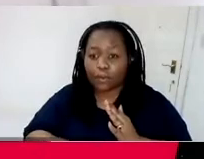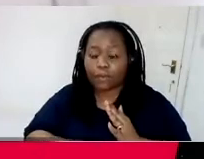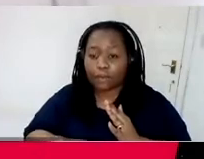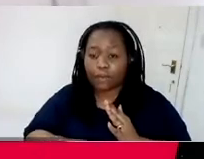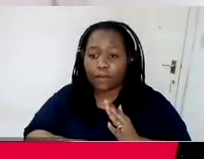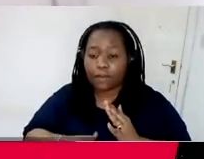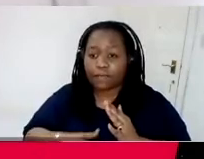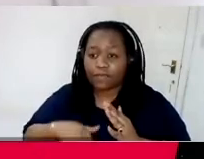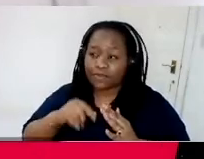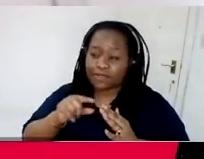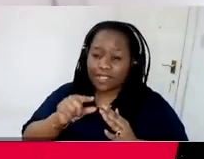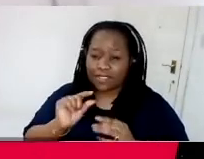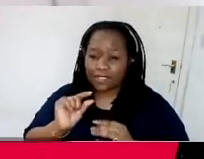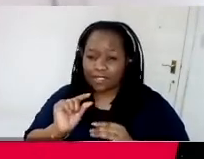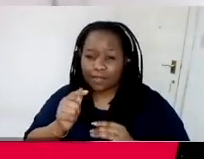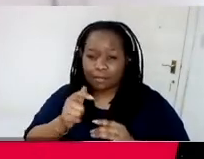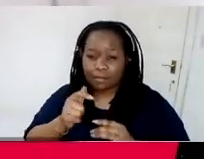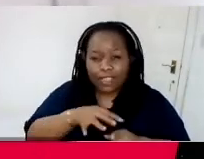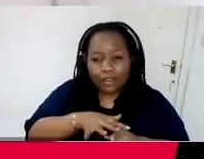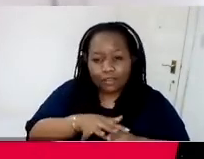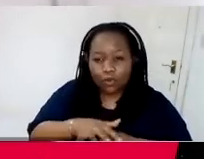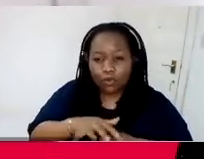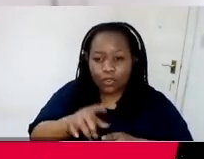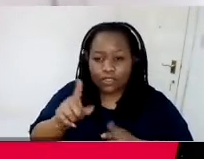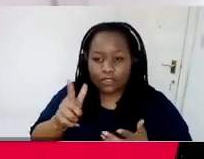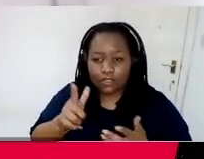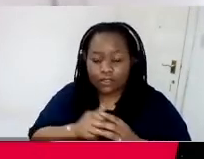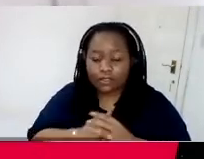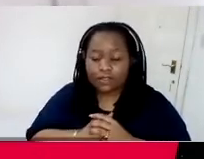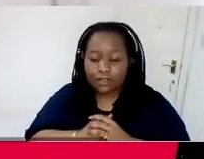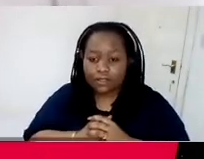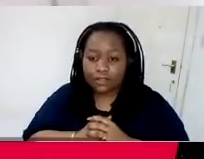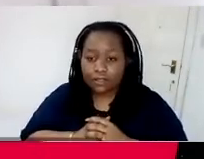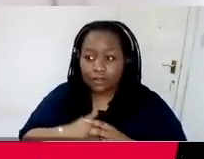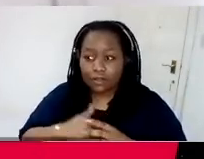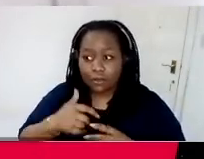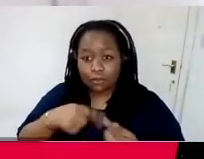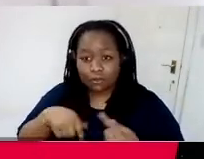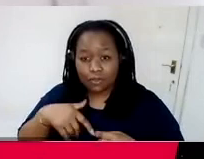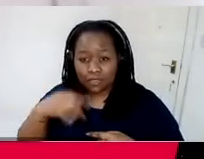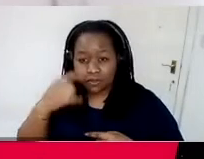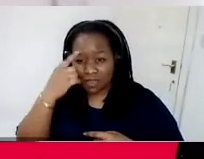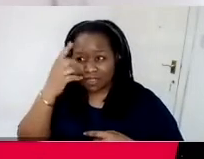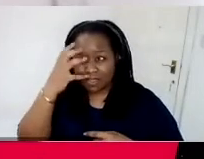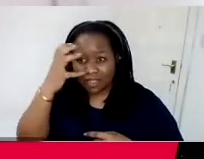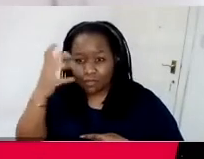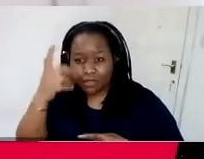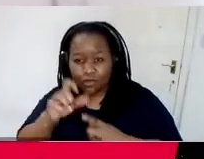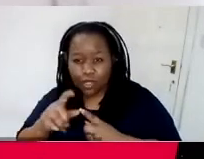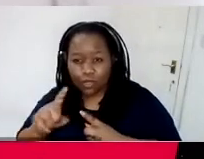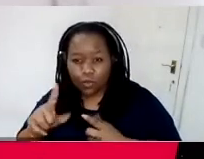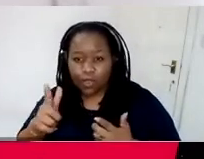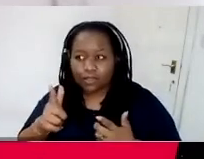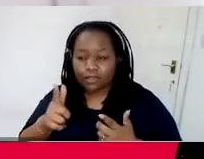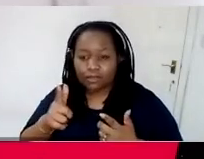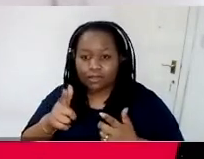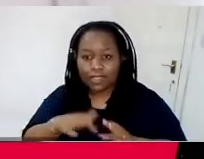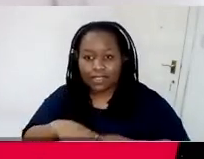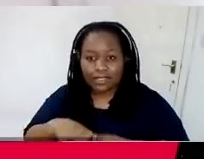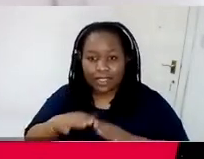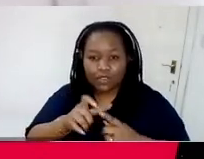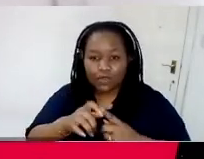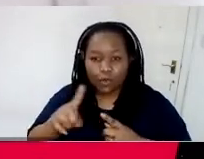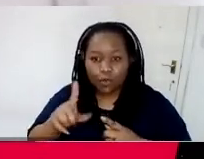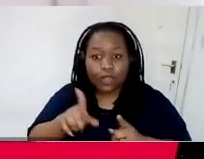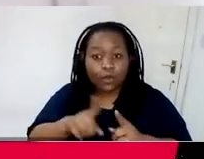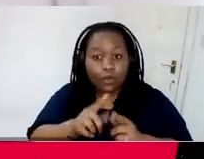about some of the drivers. I think we need to think about what the government is doing and what the state is doing as much as what the arms companies